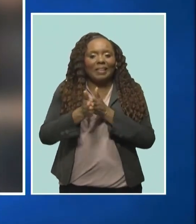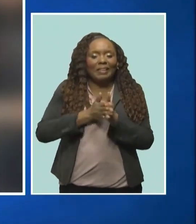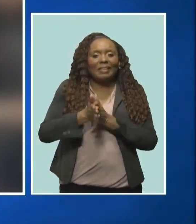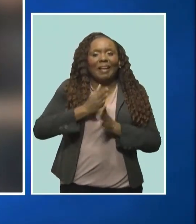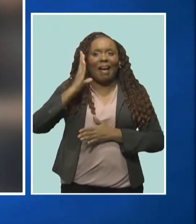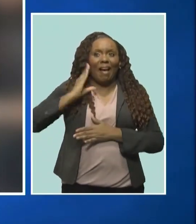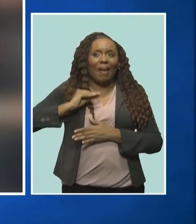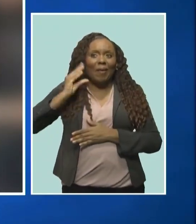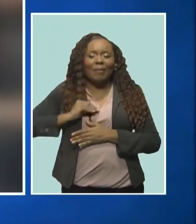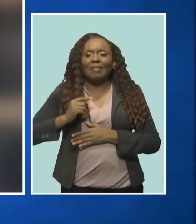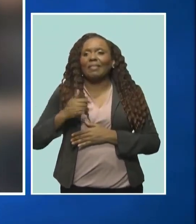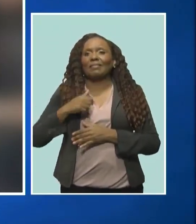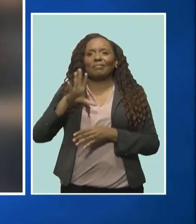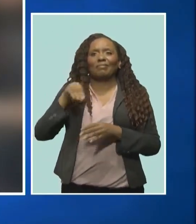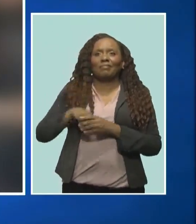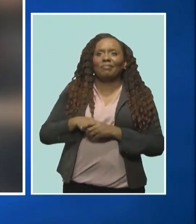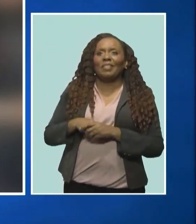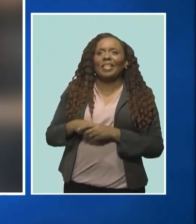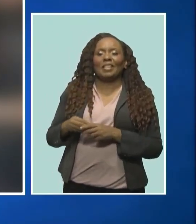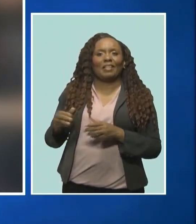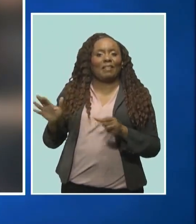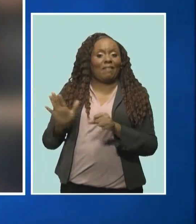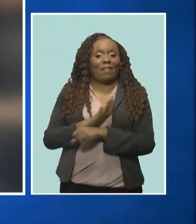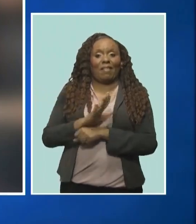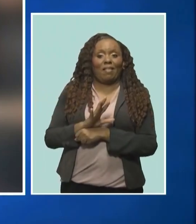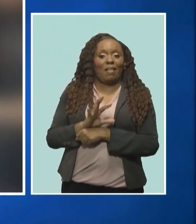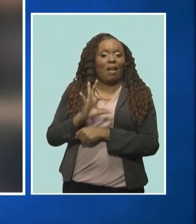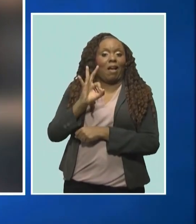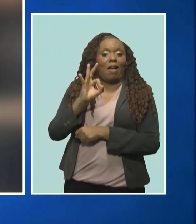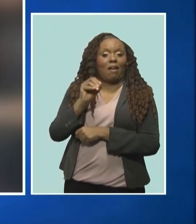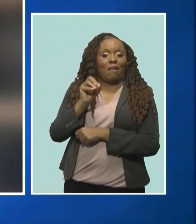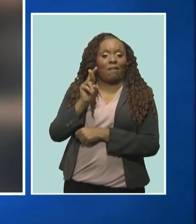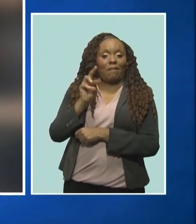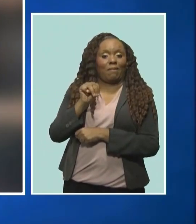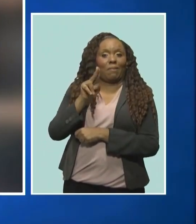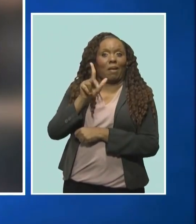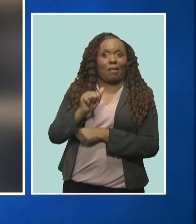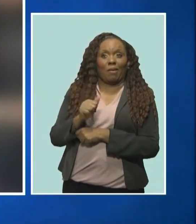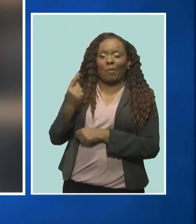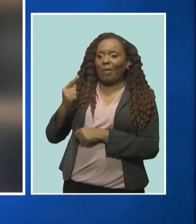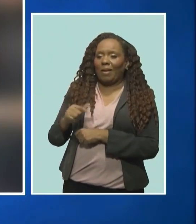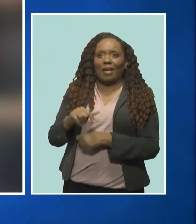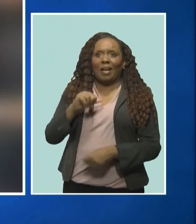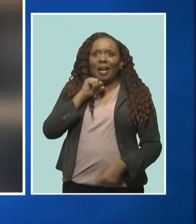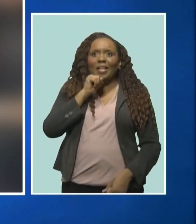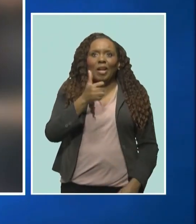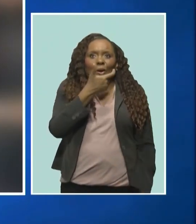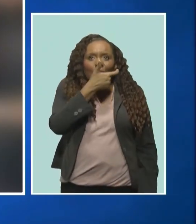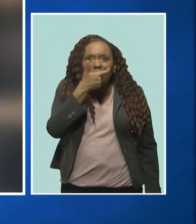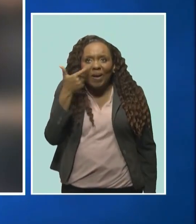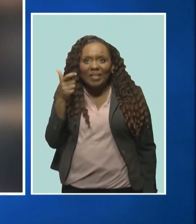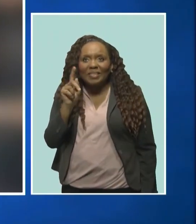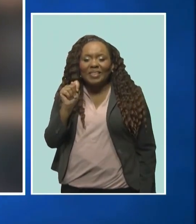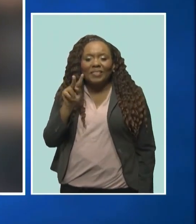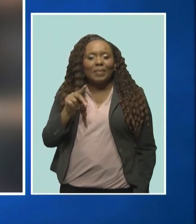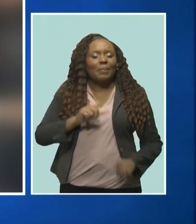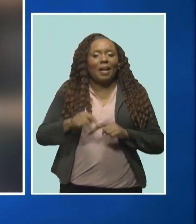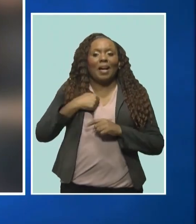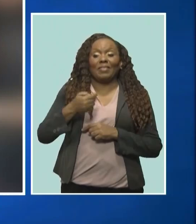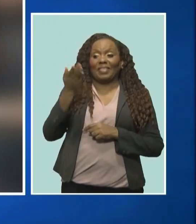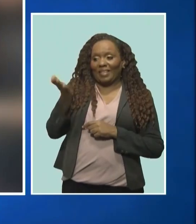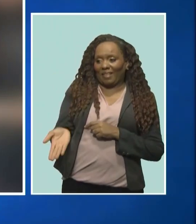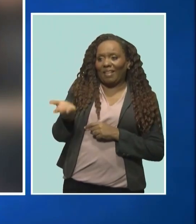being part of the whole experience of Formula One, instead of like moving from watching it on television and actually being there and